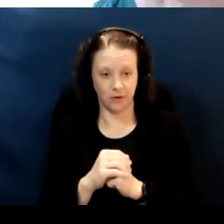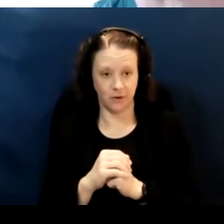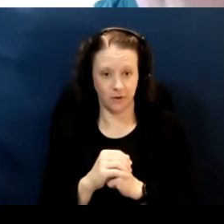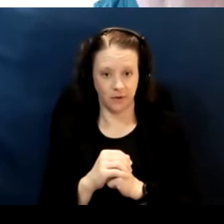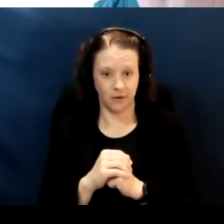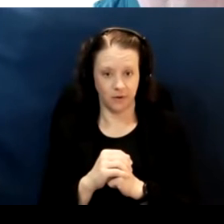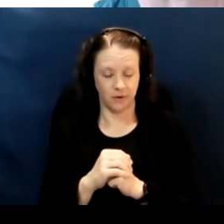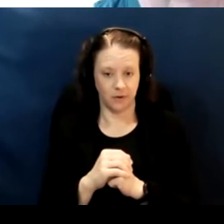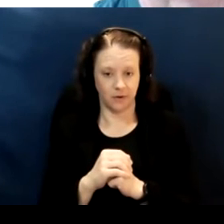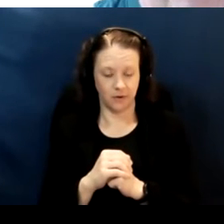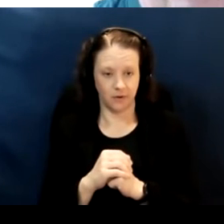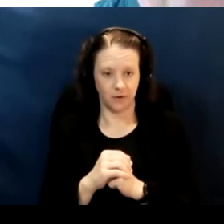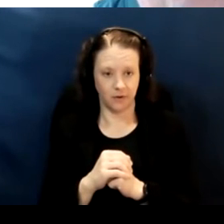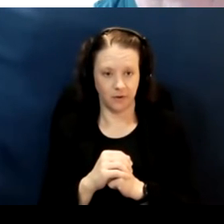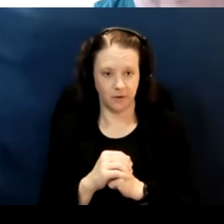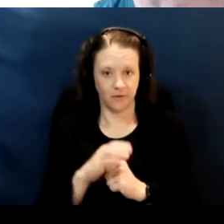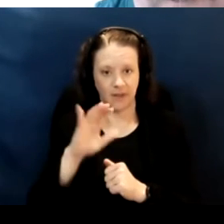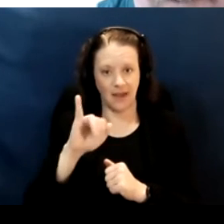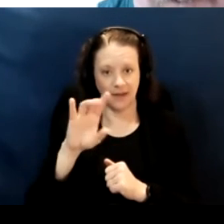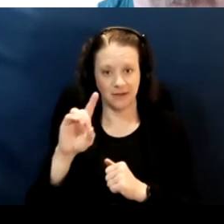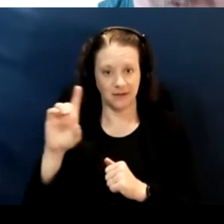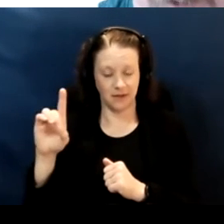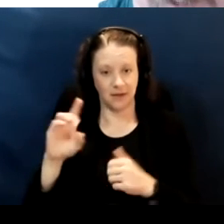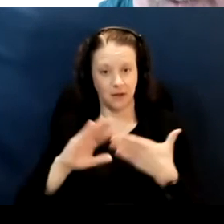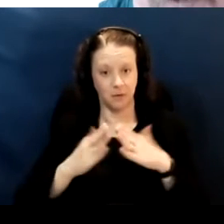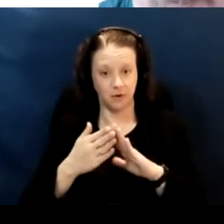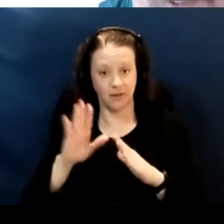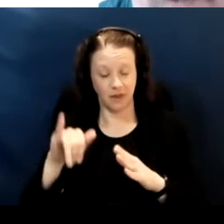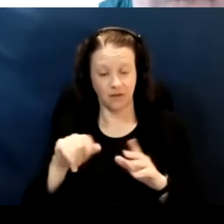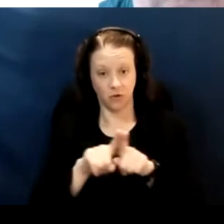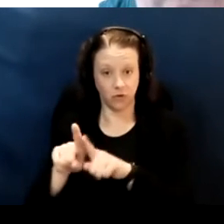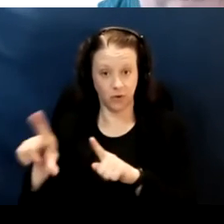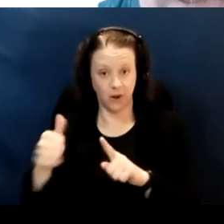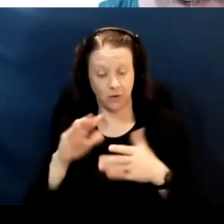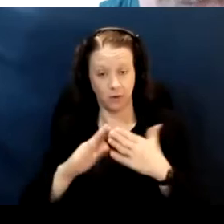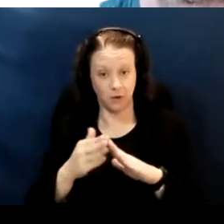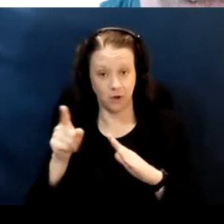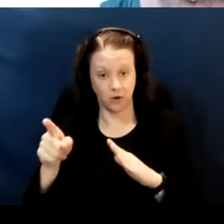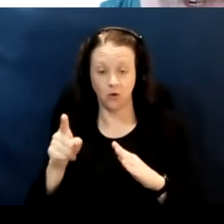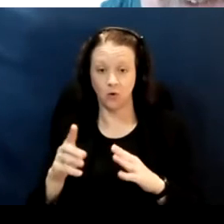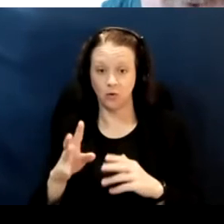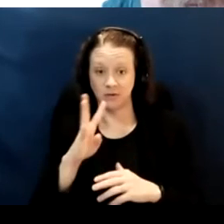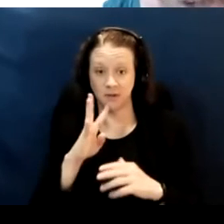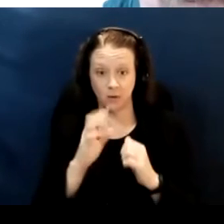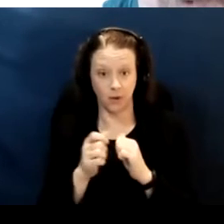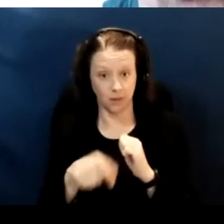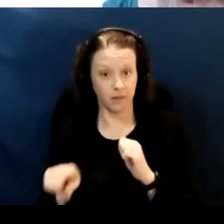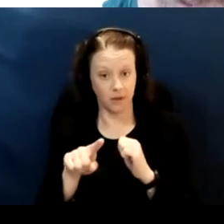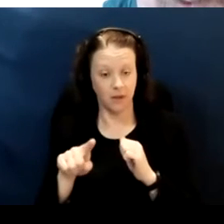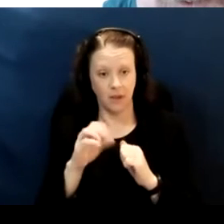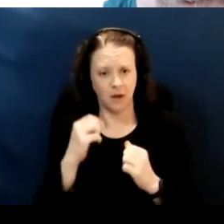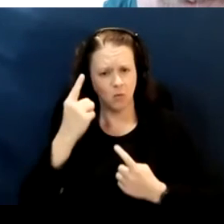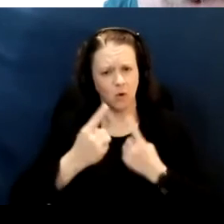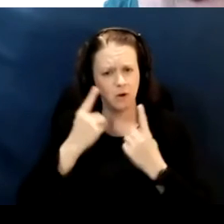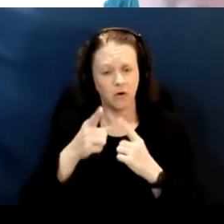that the IDD community is a community that you speak to. And I would just like to know maybe if you think